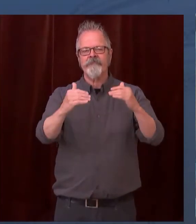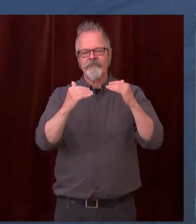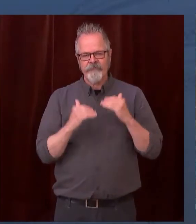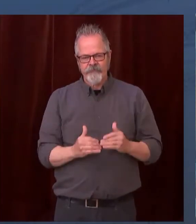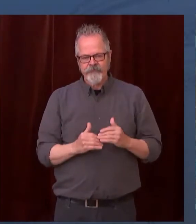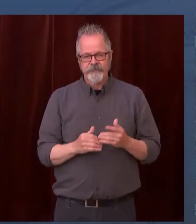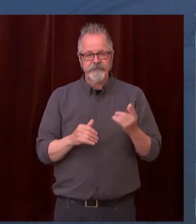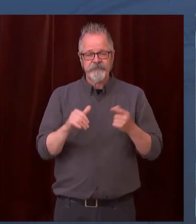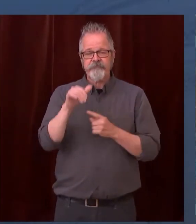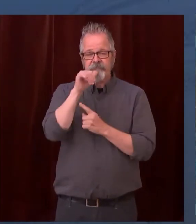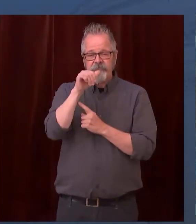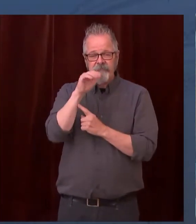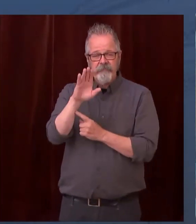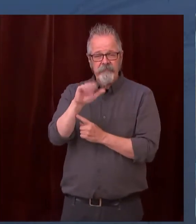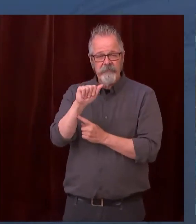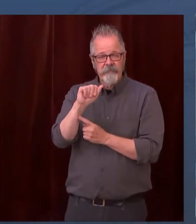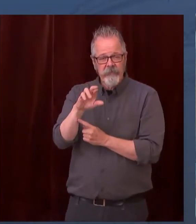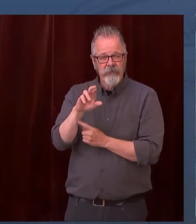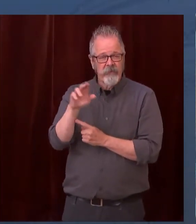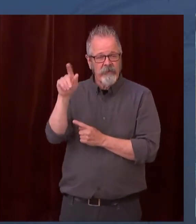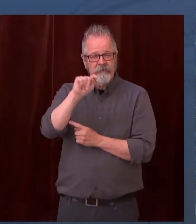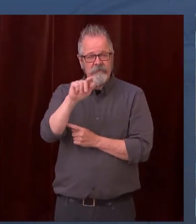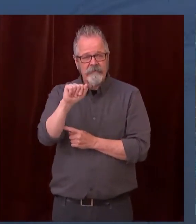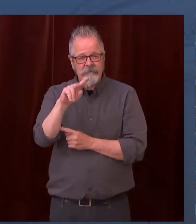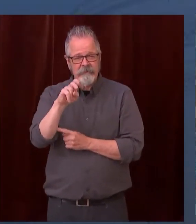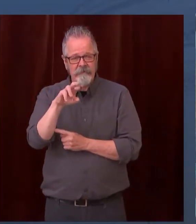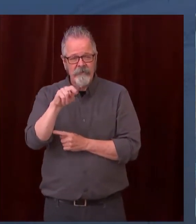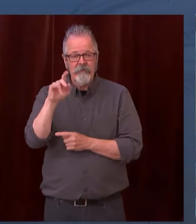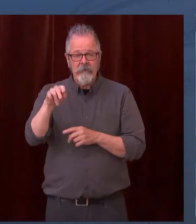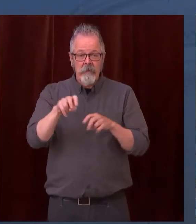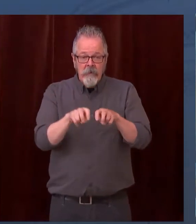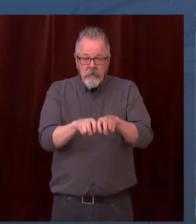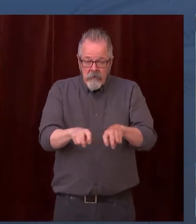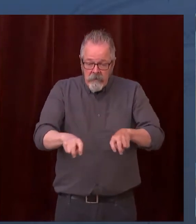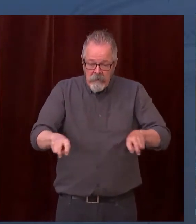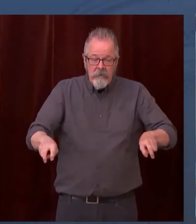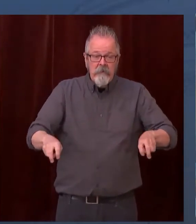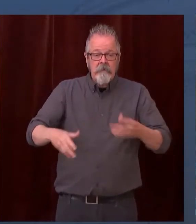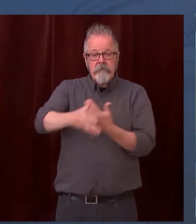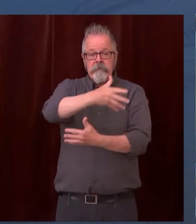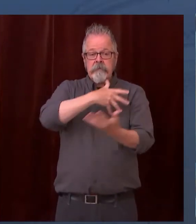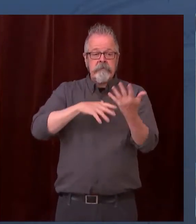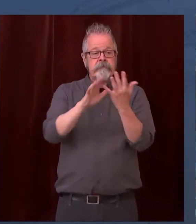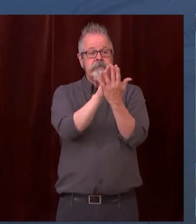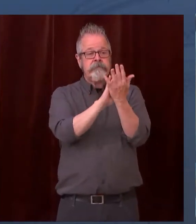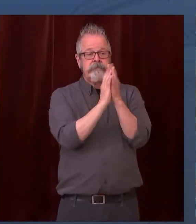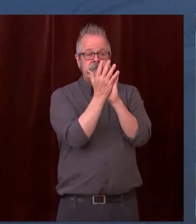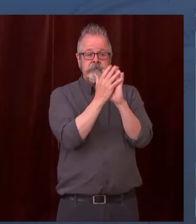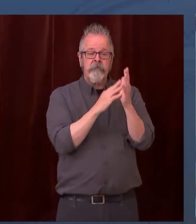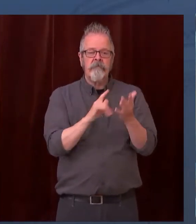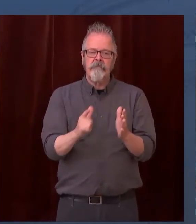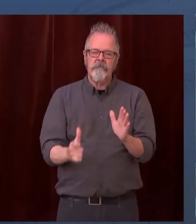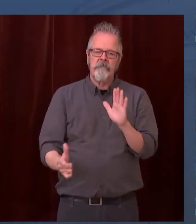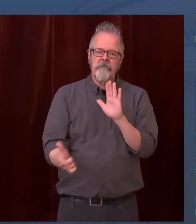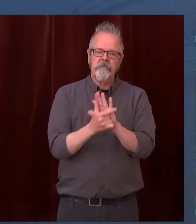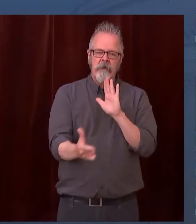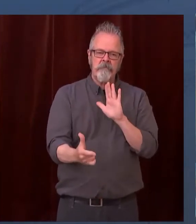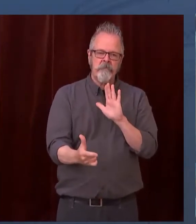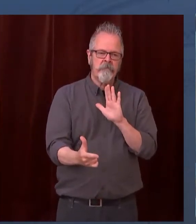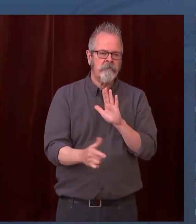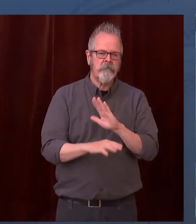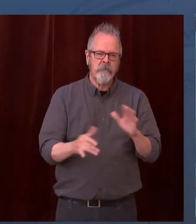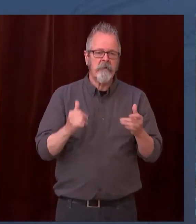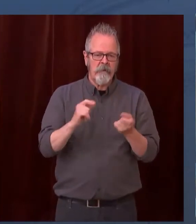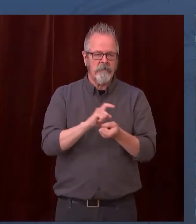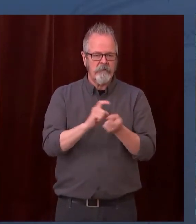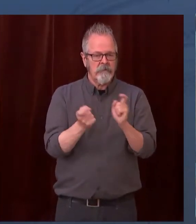that are currently in phase 3 will be required to follow these new guidelines. Finally, I'd like to talk about Benton, Franklin, and Yakima